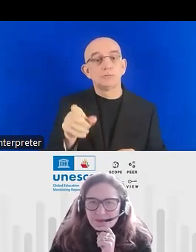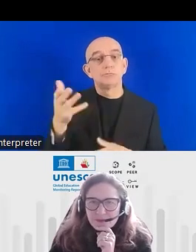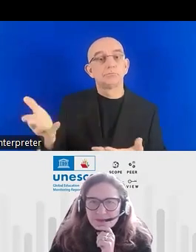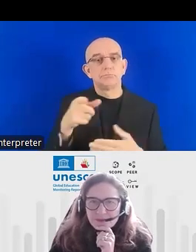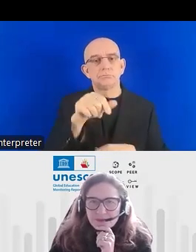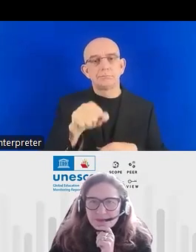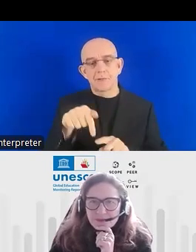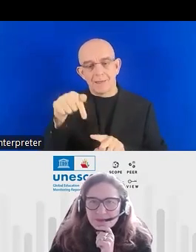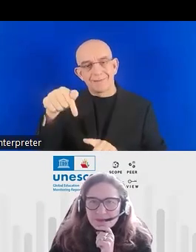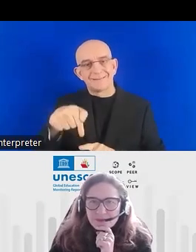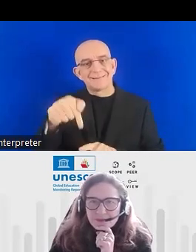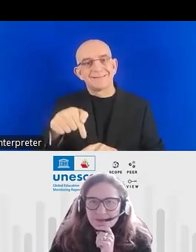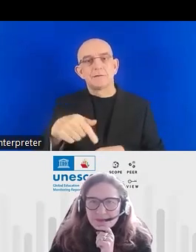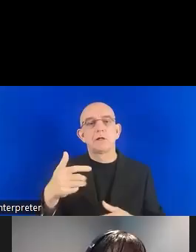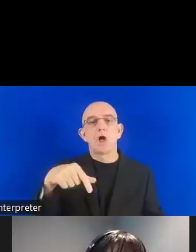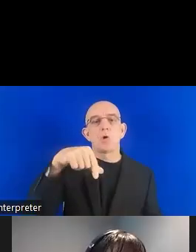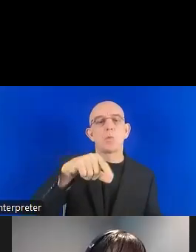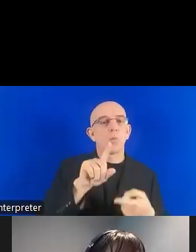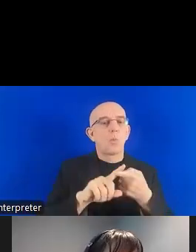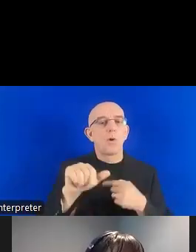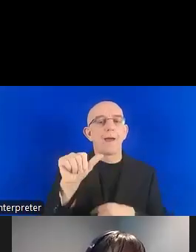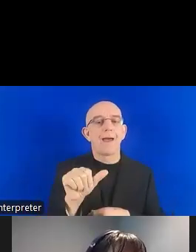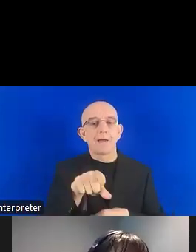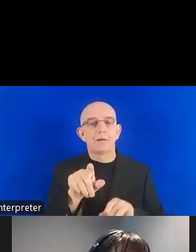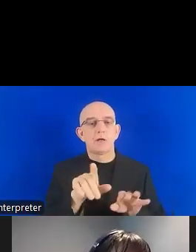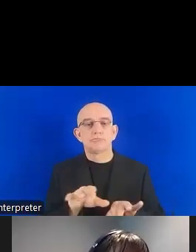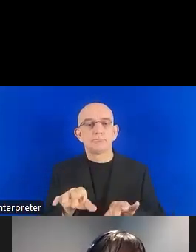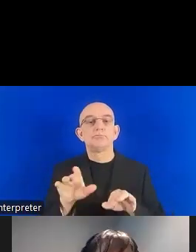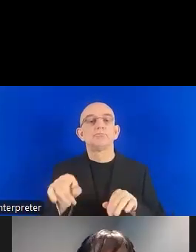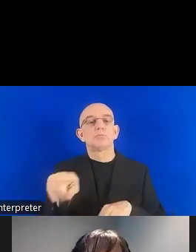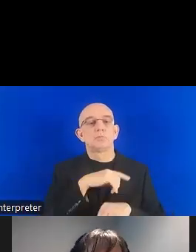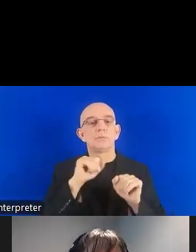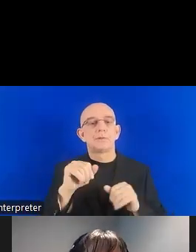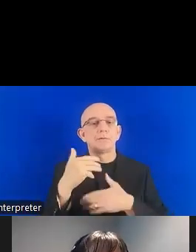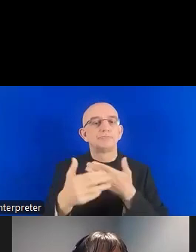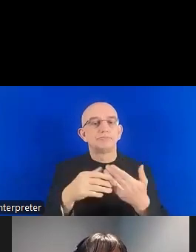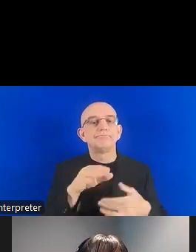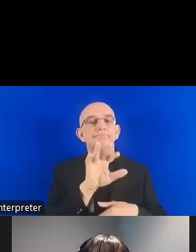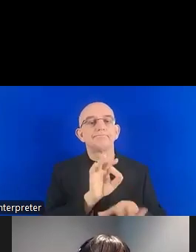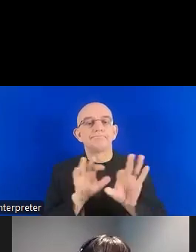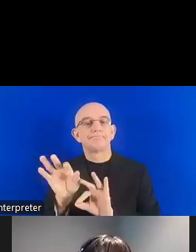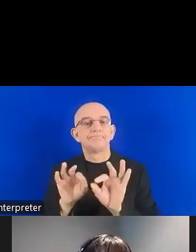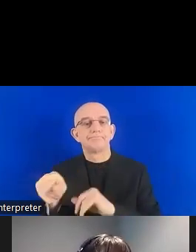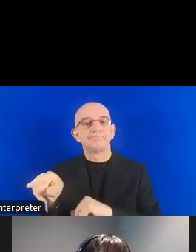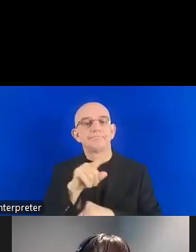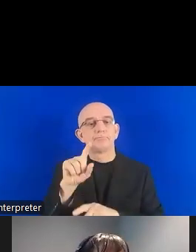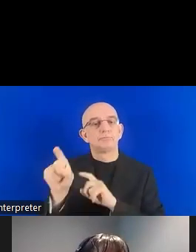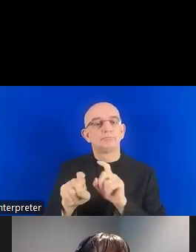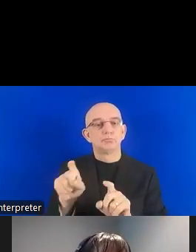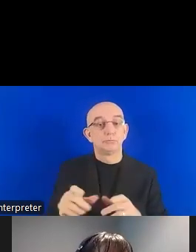And we're going to talk about these three topics: working with the school community to build inclusive